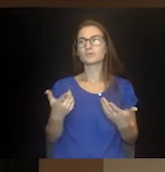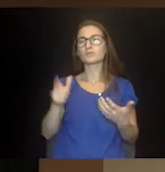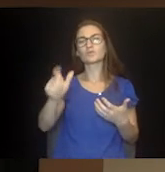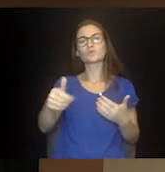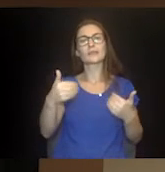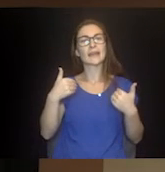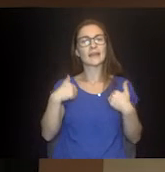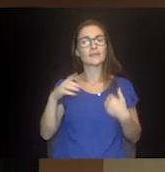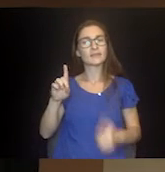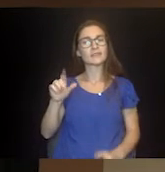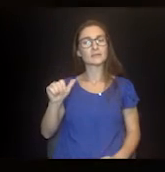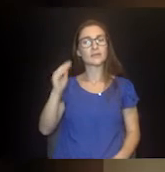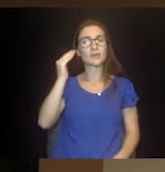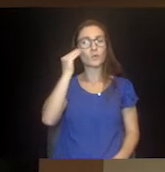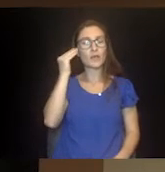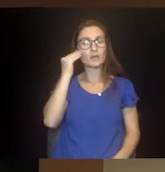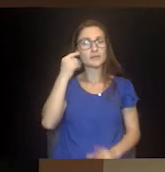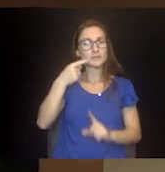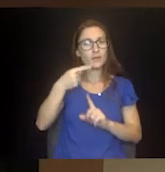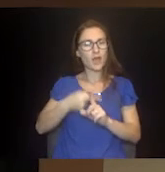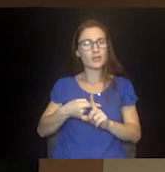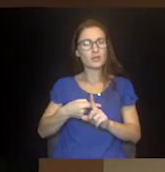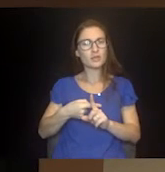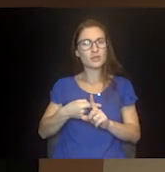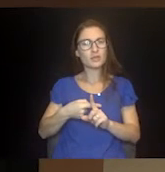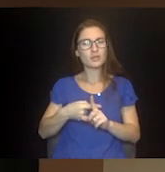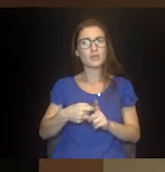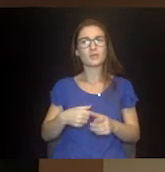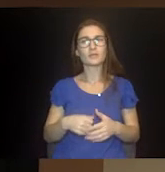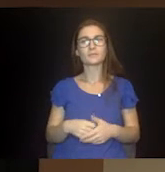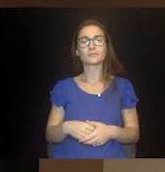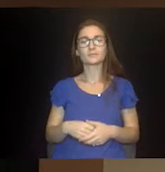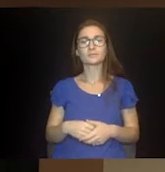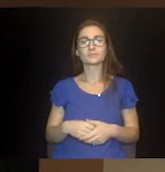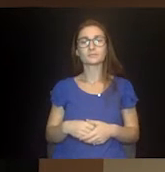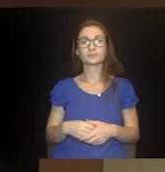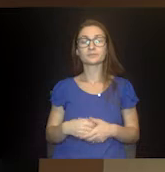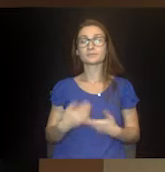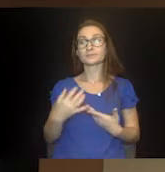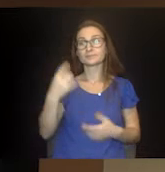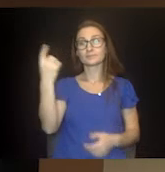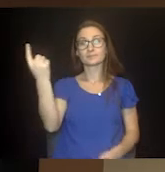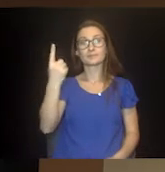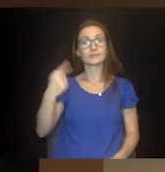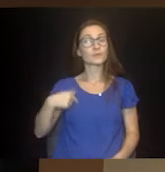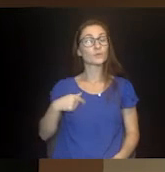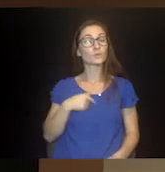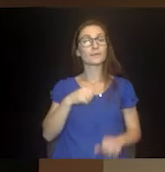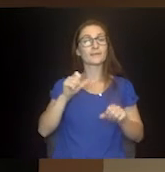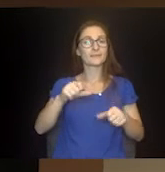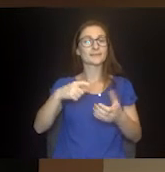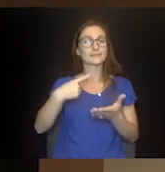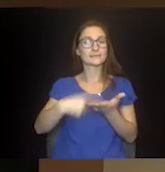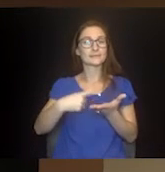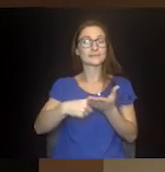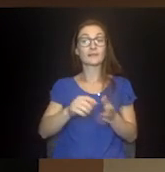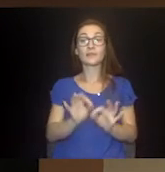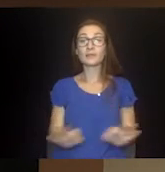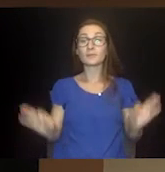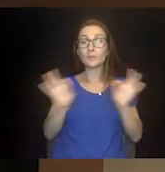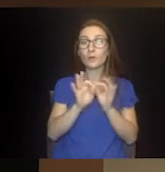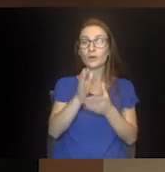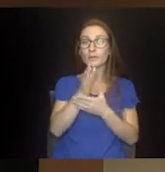also have, we need to have like a Disability History and Awareness Month, of course. So at least it's something that we can